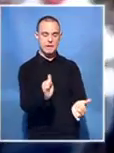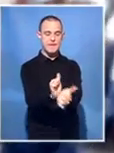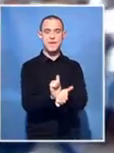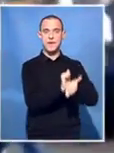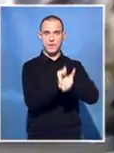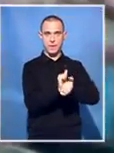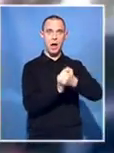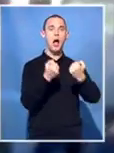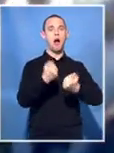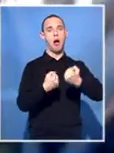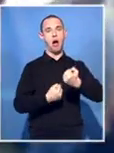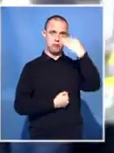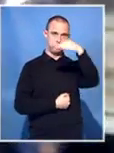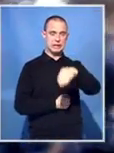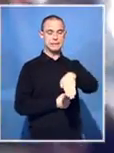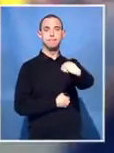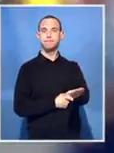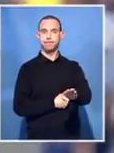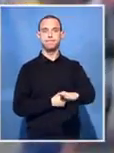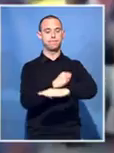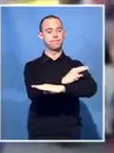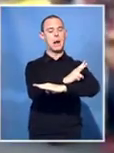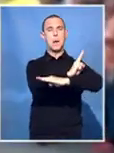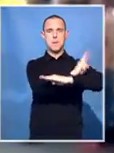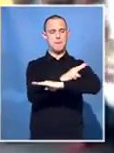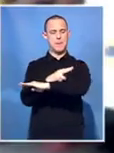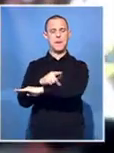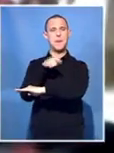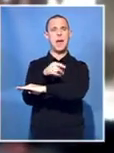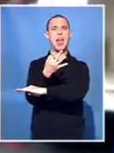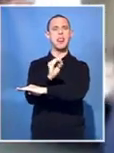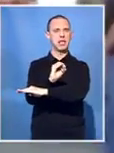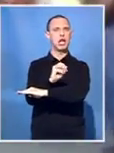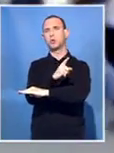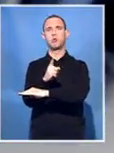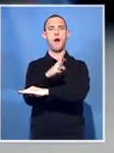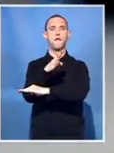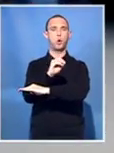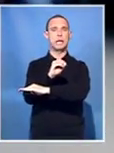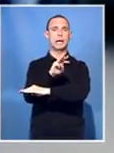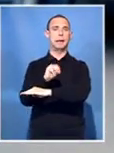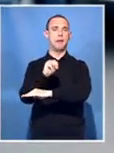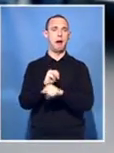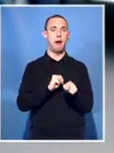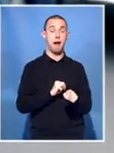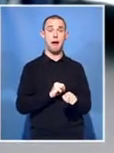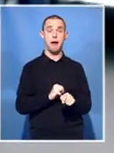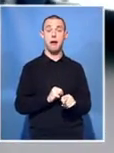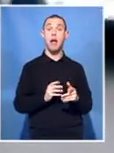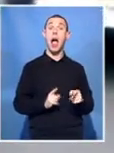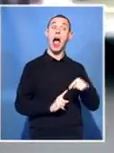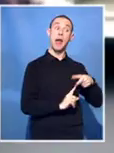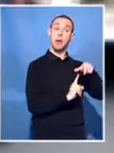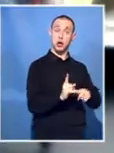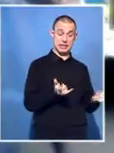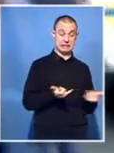van and sped off, dragging him for 30 to 40 meters. A second witness, street